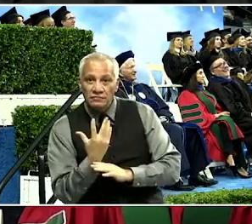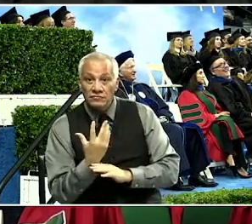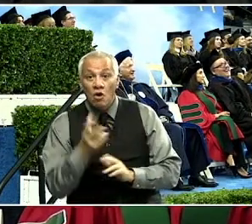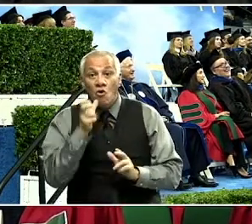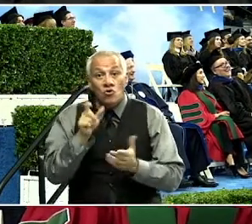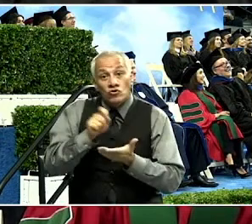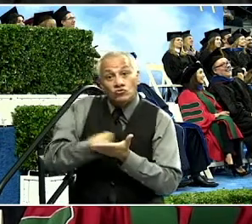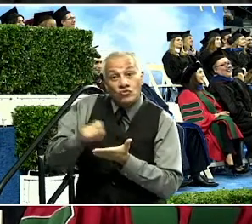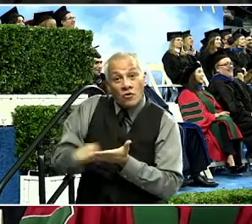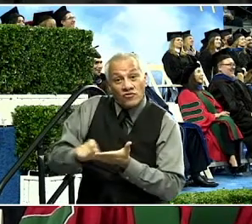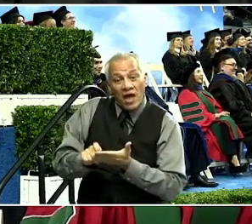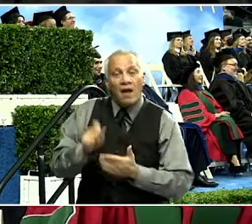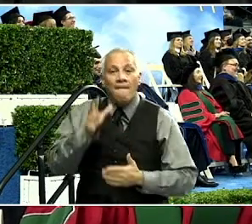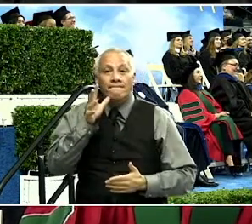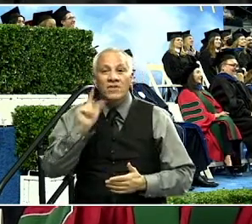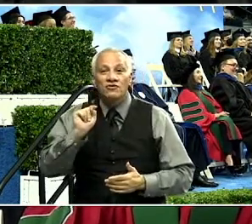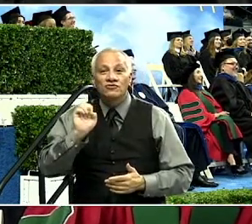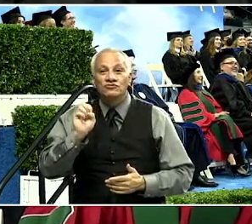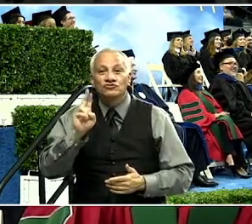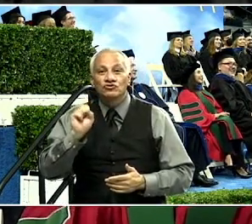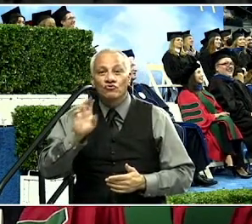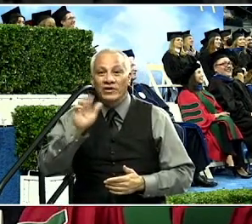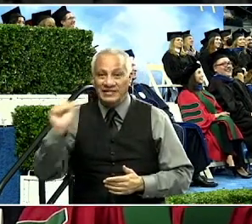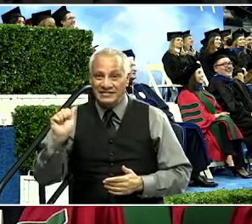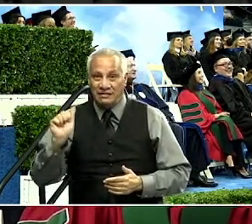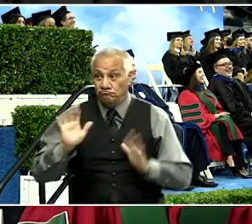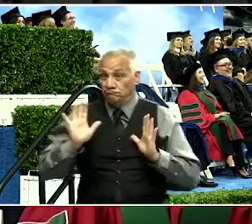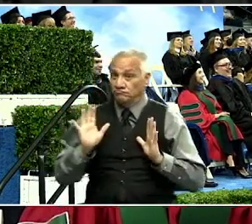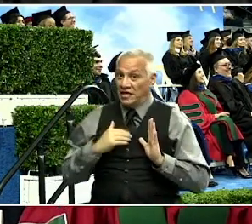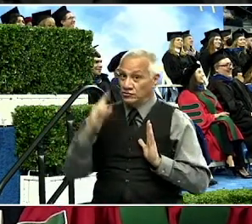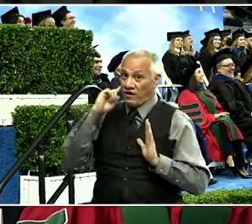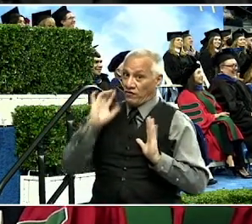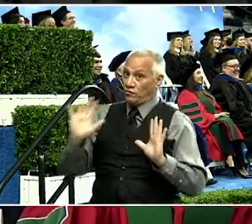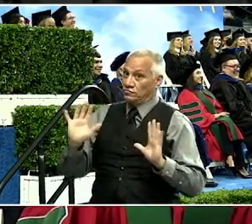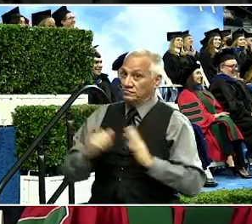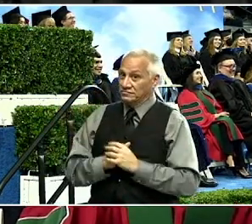Teresa. This is according to ChatGPT.